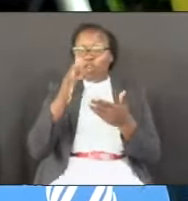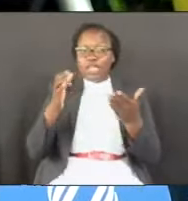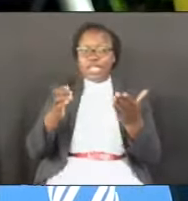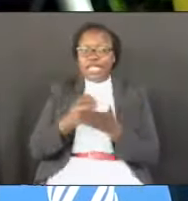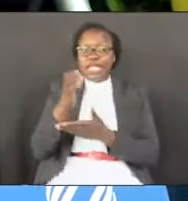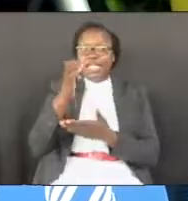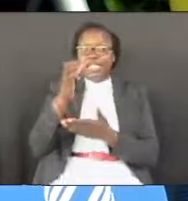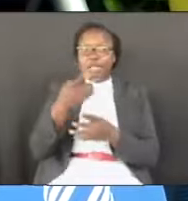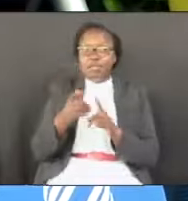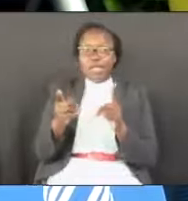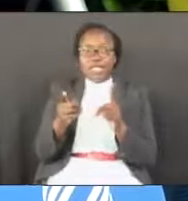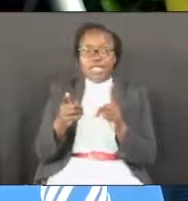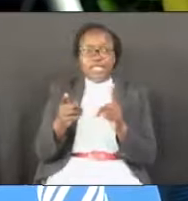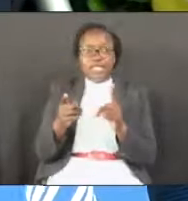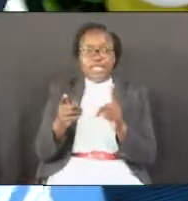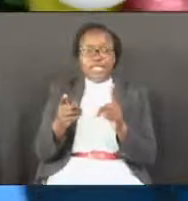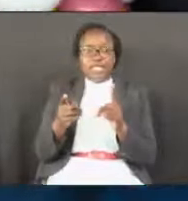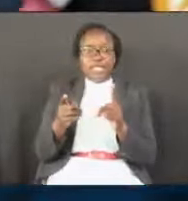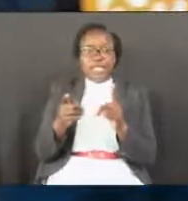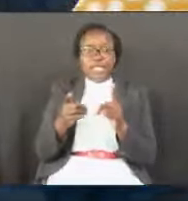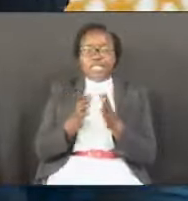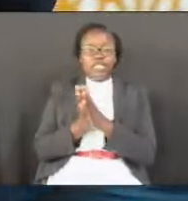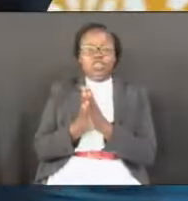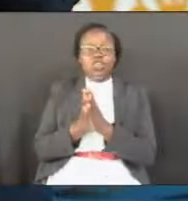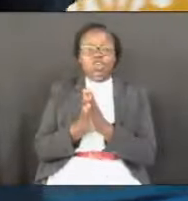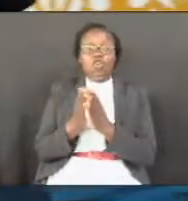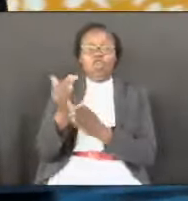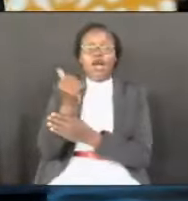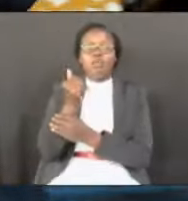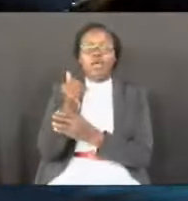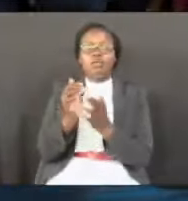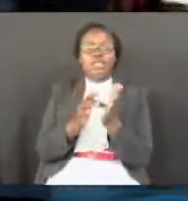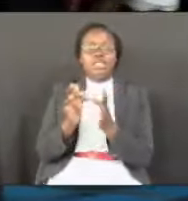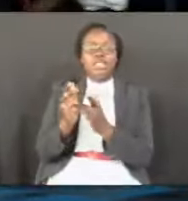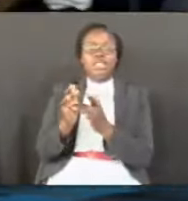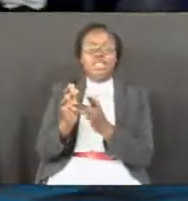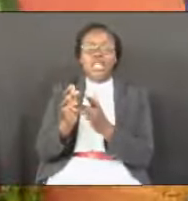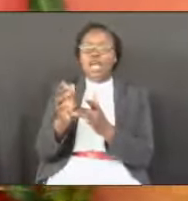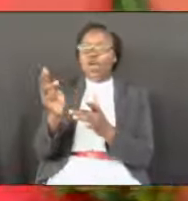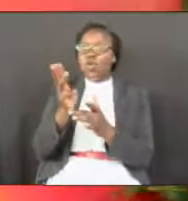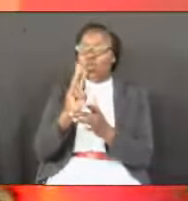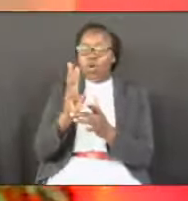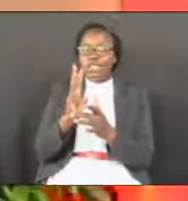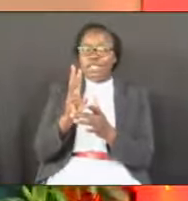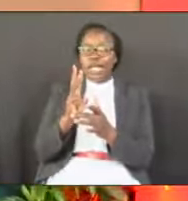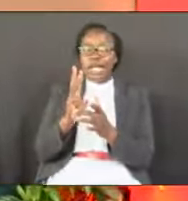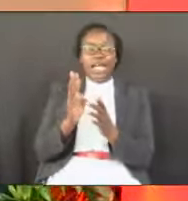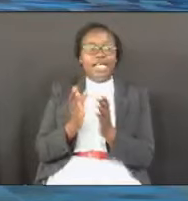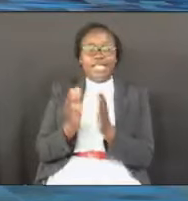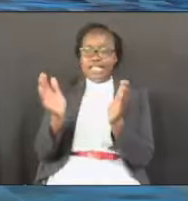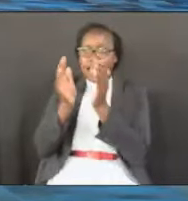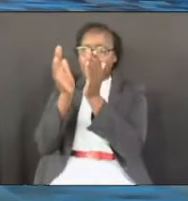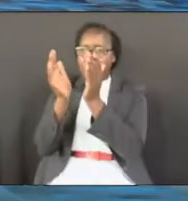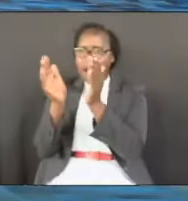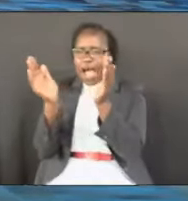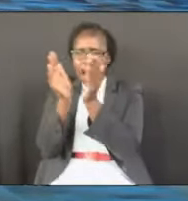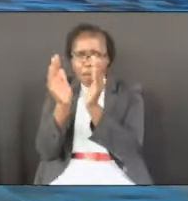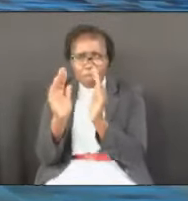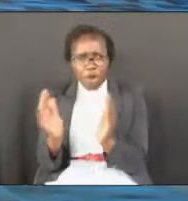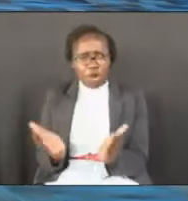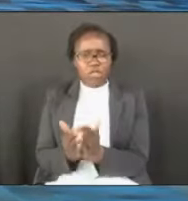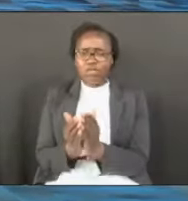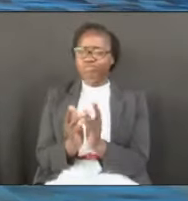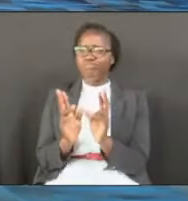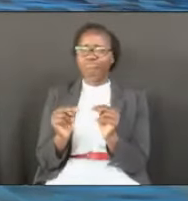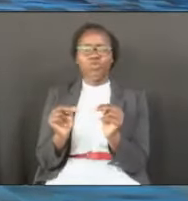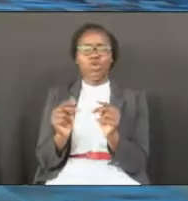By the stone of Hagar, Jesus did not bring water in a bottle. He did not come to